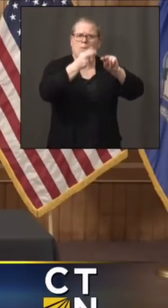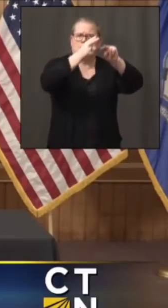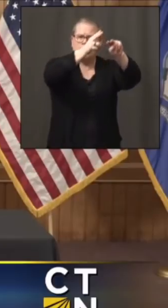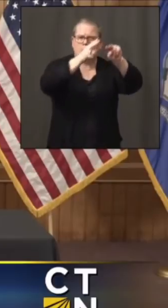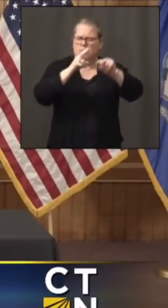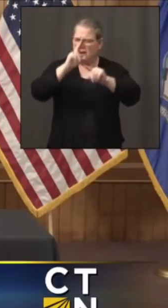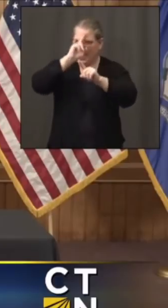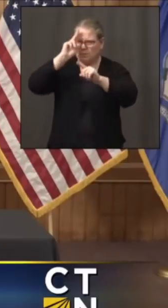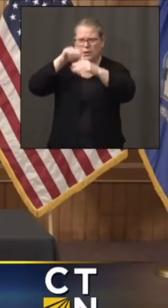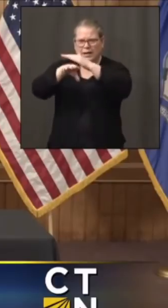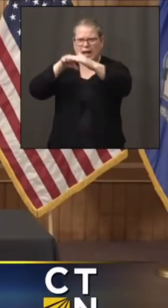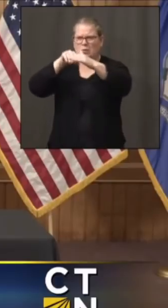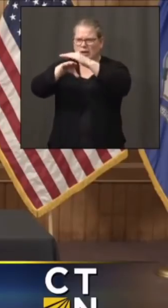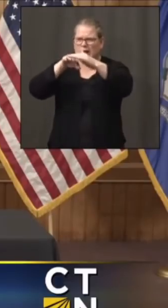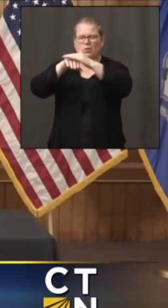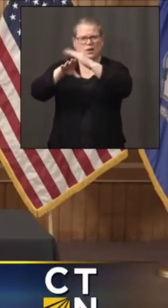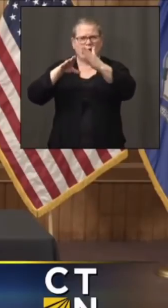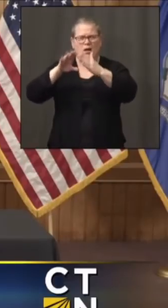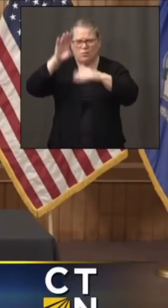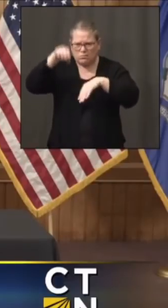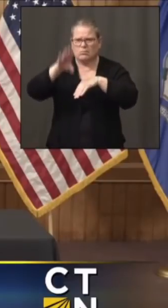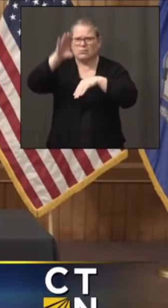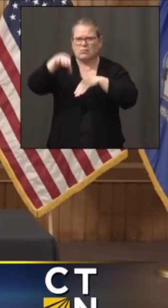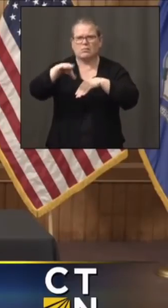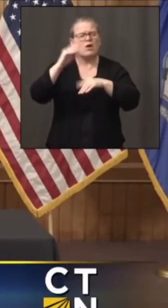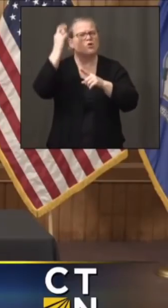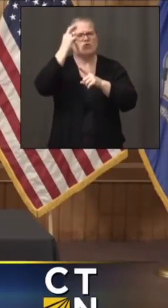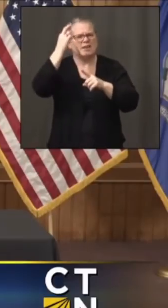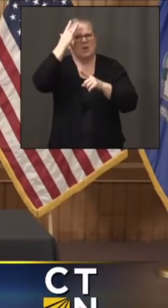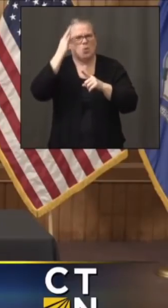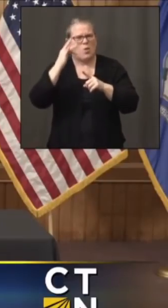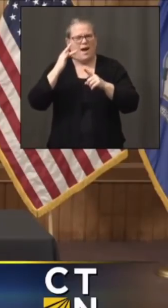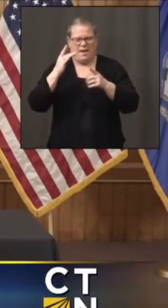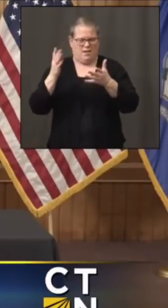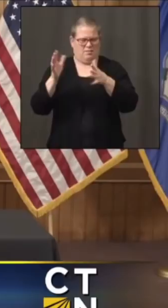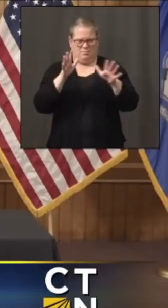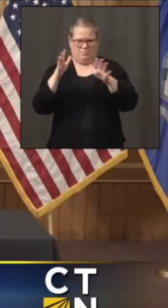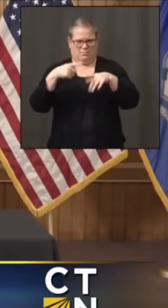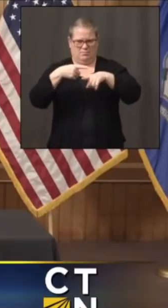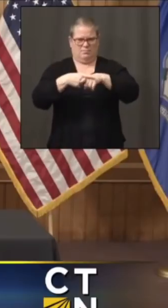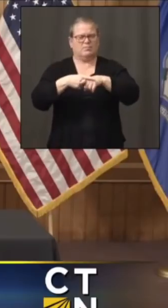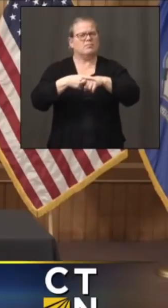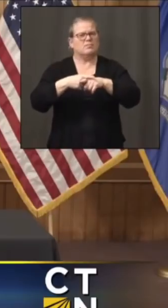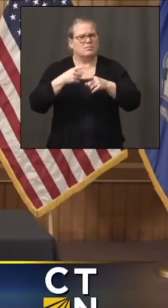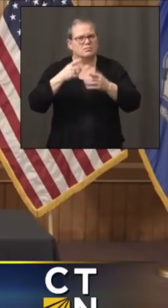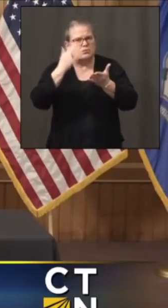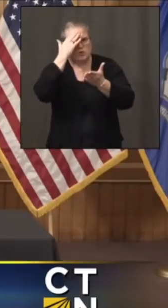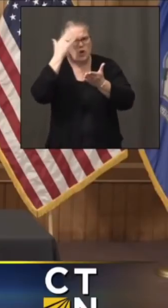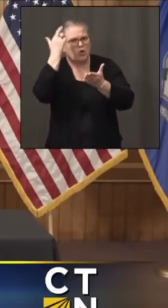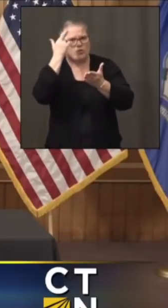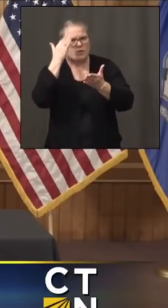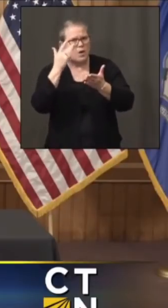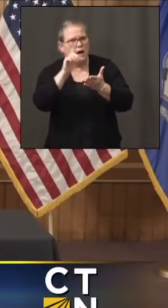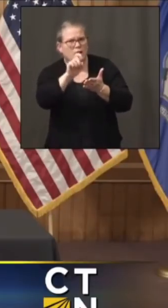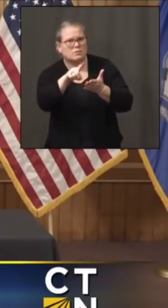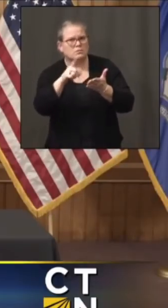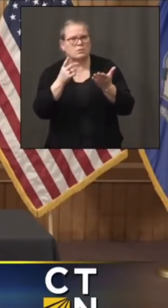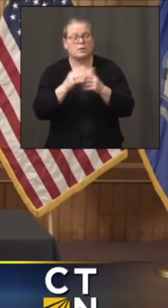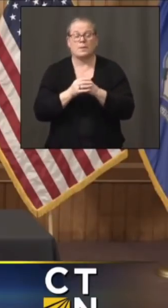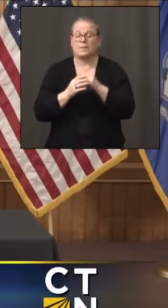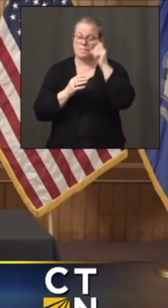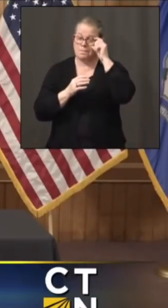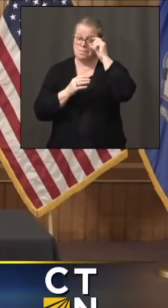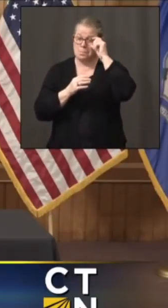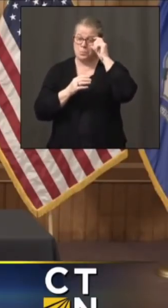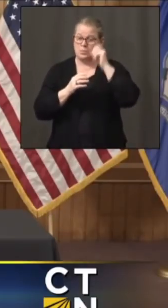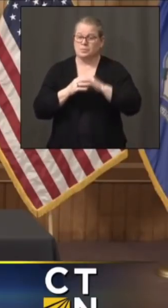causing that, if you guys have any theories about why that might be. So one of the things that we've learned a lot in this, and we've had to learn in